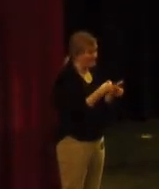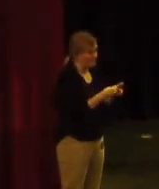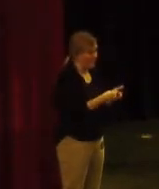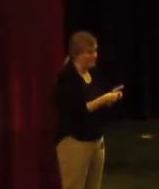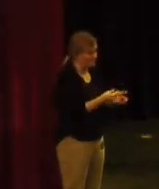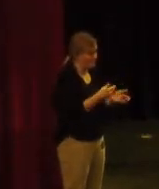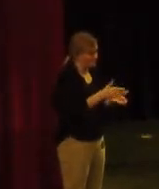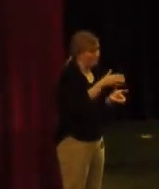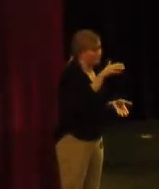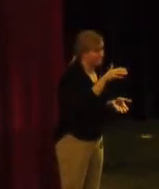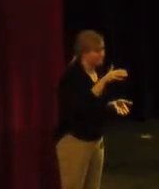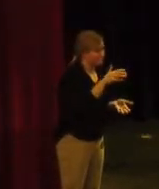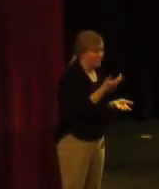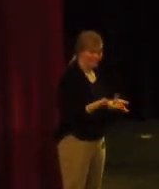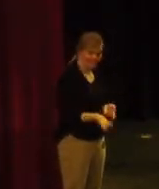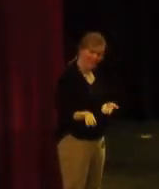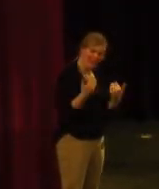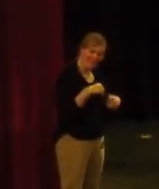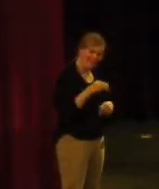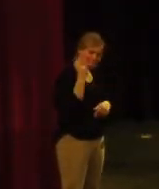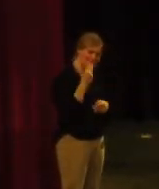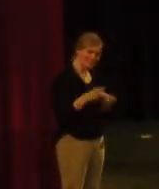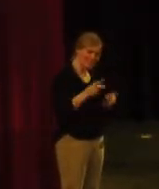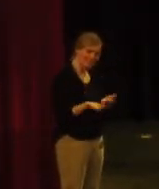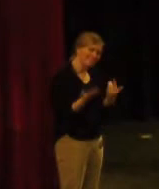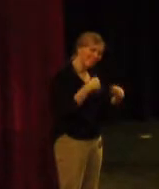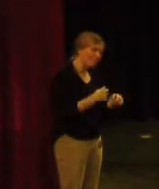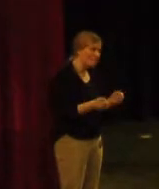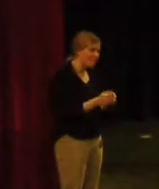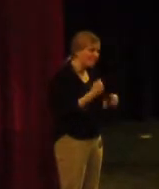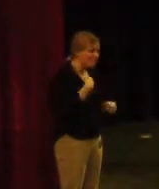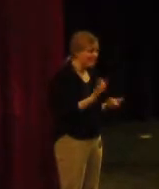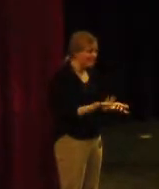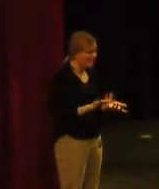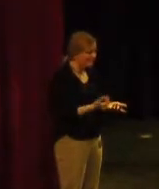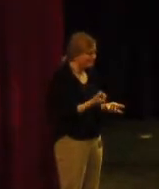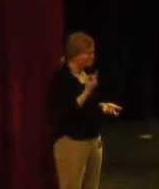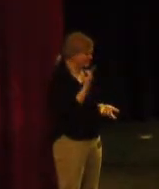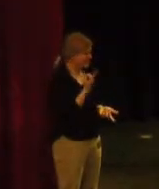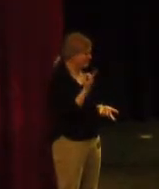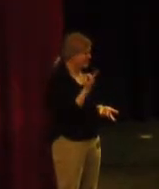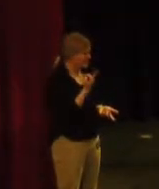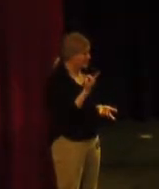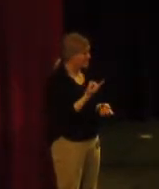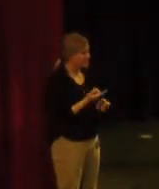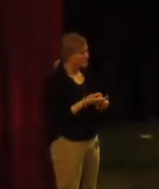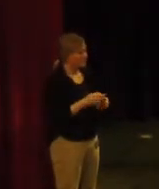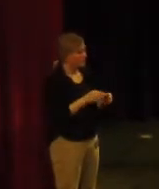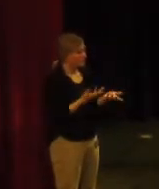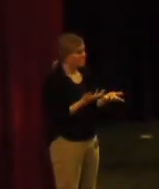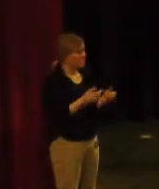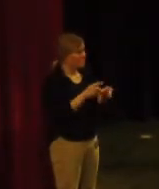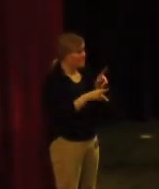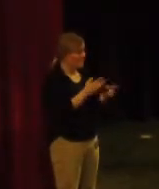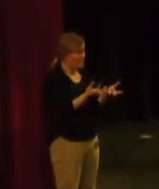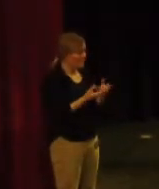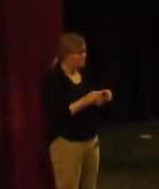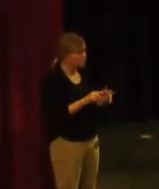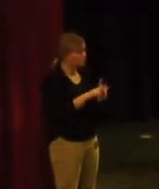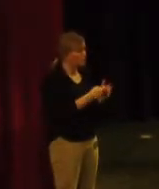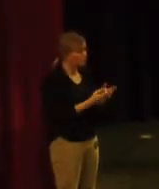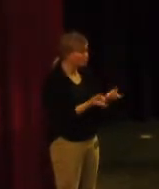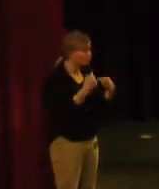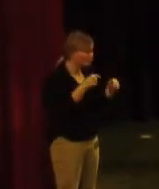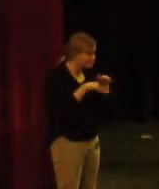Why don't you come on over? Kind of makes sense, right? So word of mouth spreads, and people want to start coming over. And it wasn't